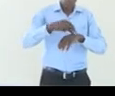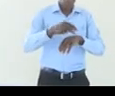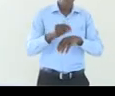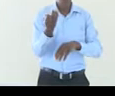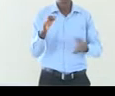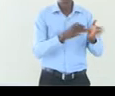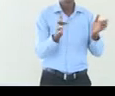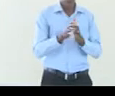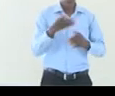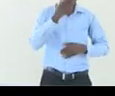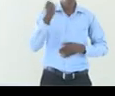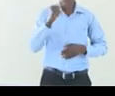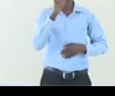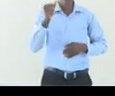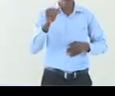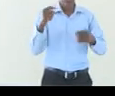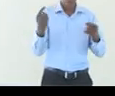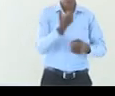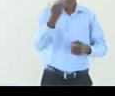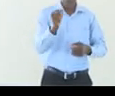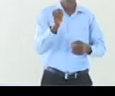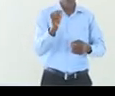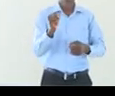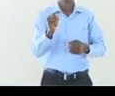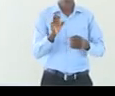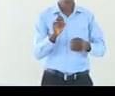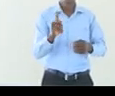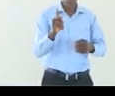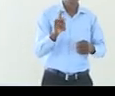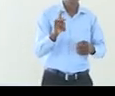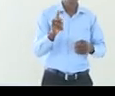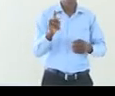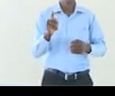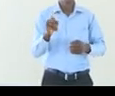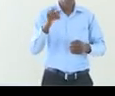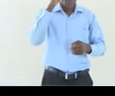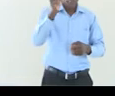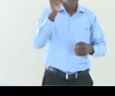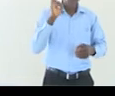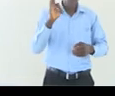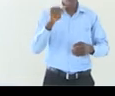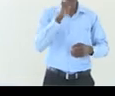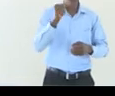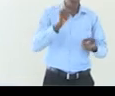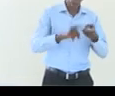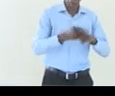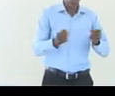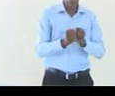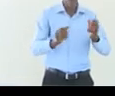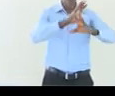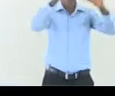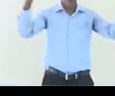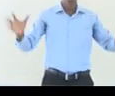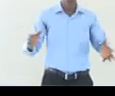message of Jesus was not always palatable. His preaching was not always crowd-friendly. He